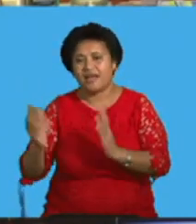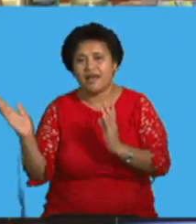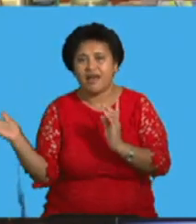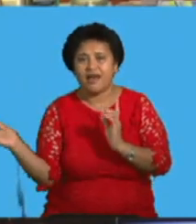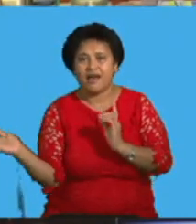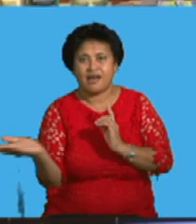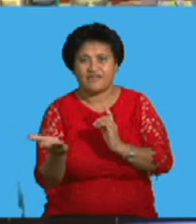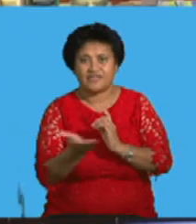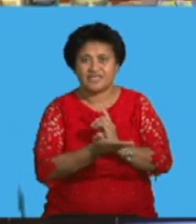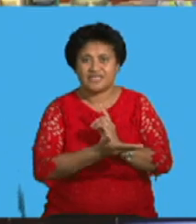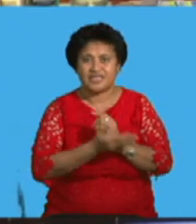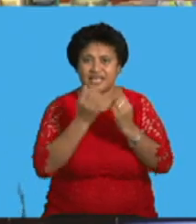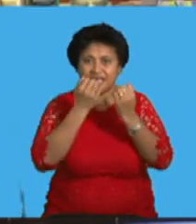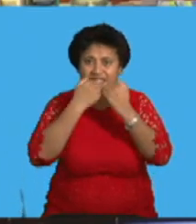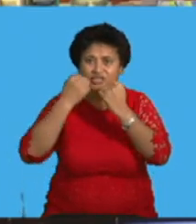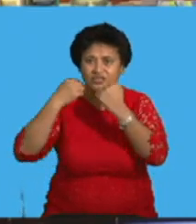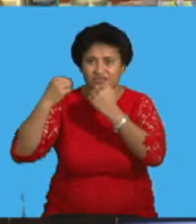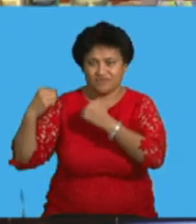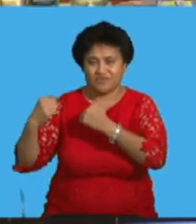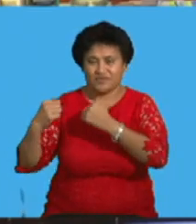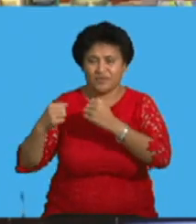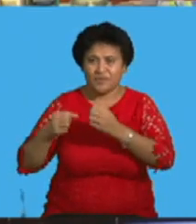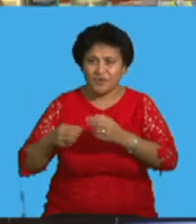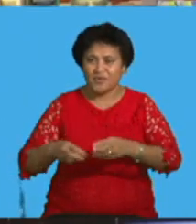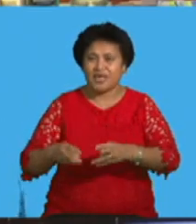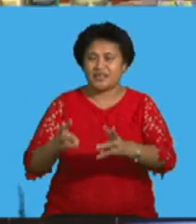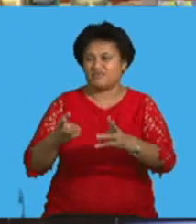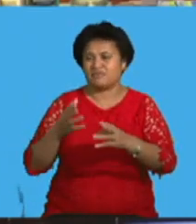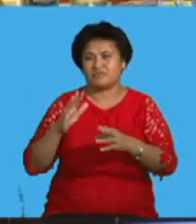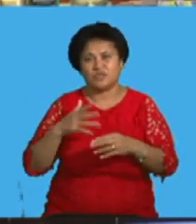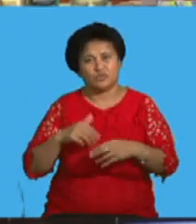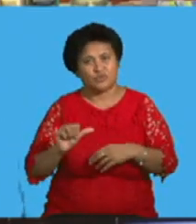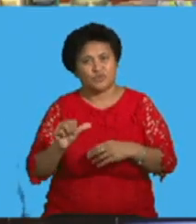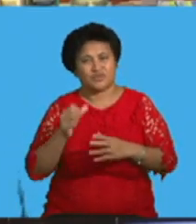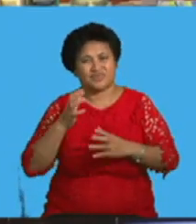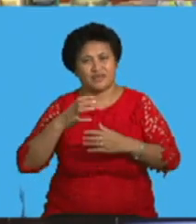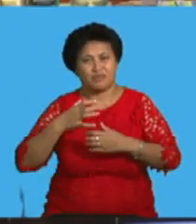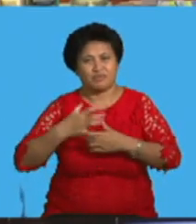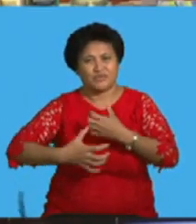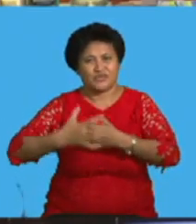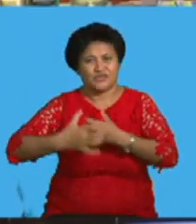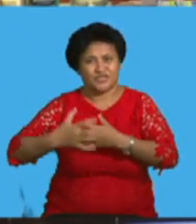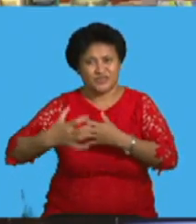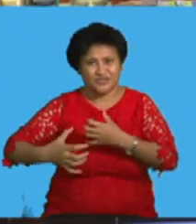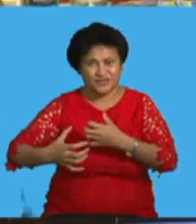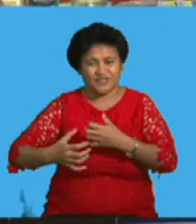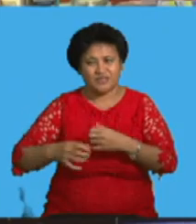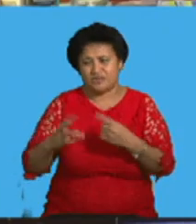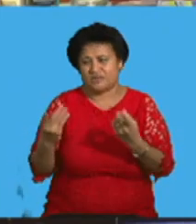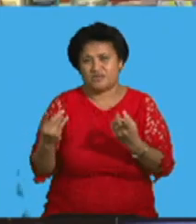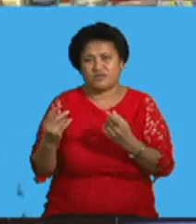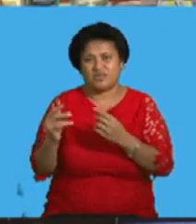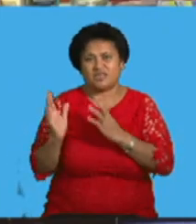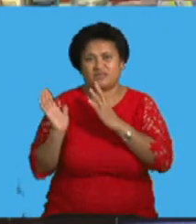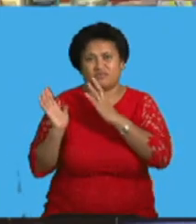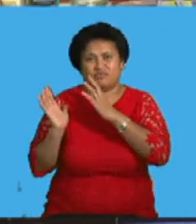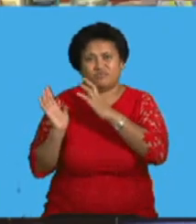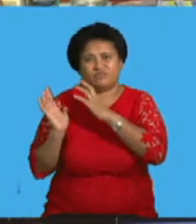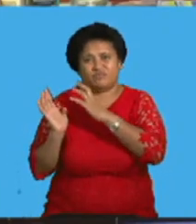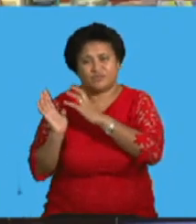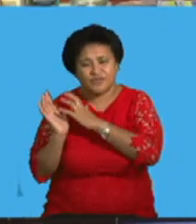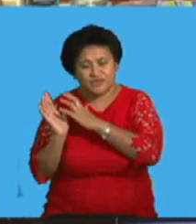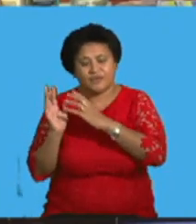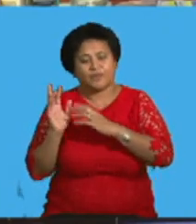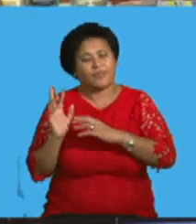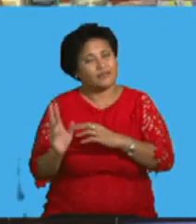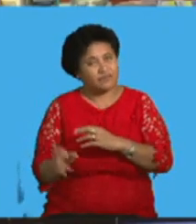methods. The cane harvester cooperatives have helped ease the burden on cane farmers and boosted the